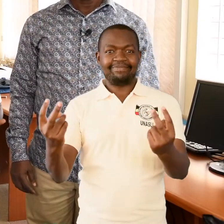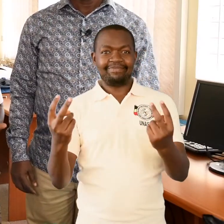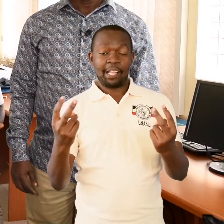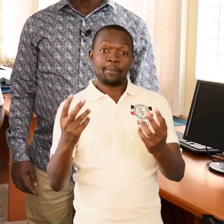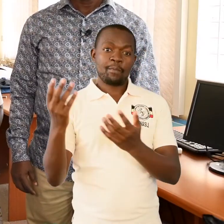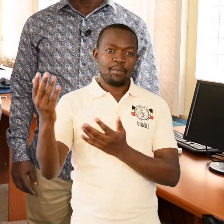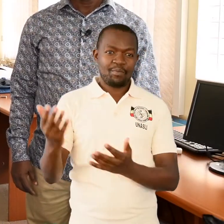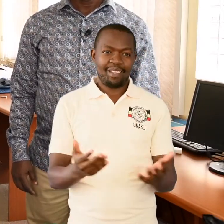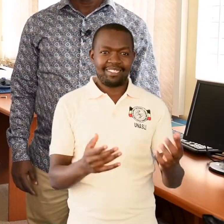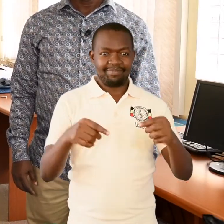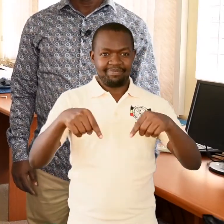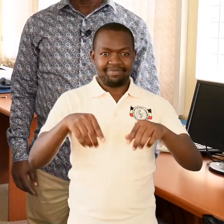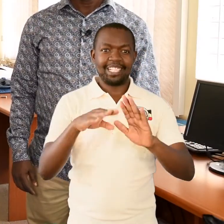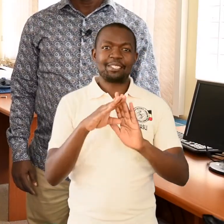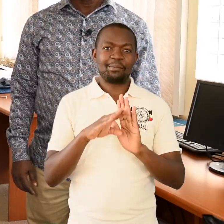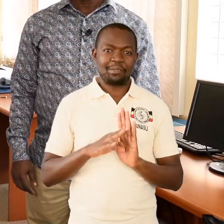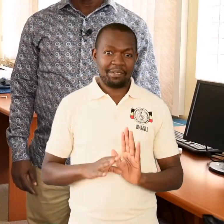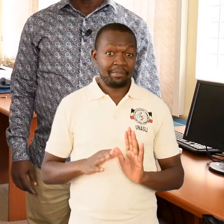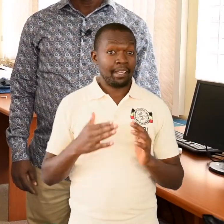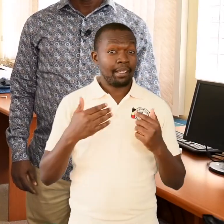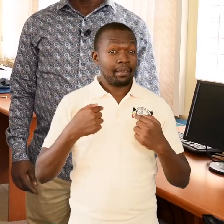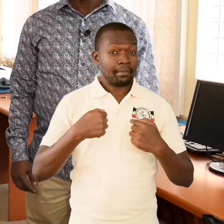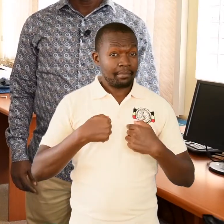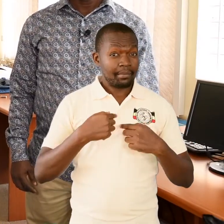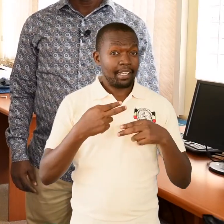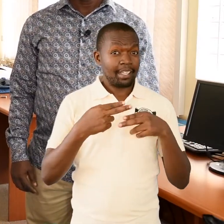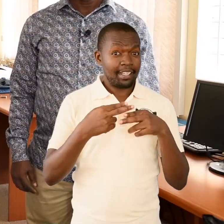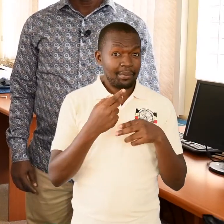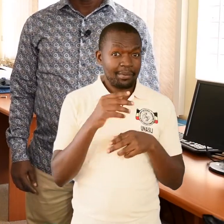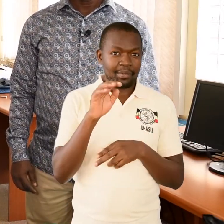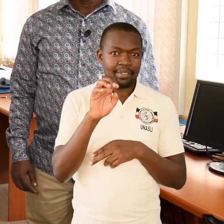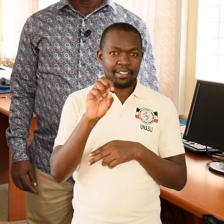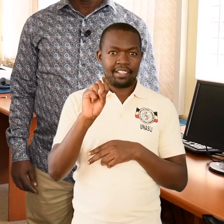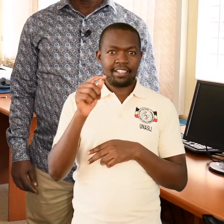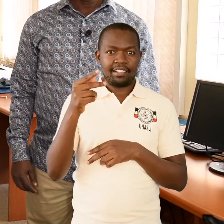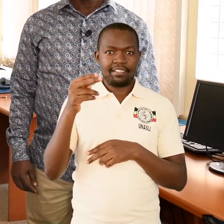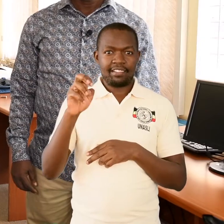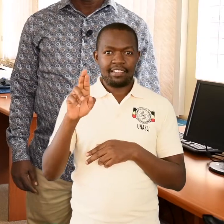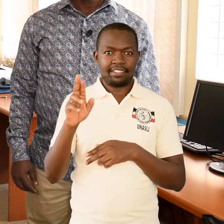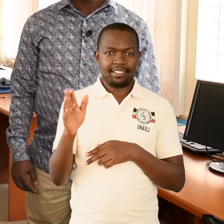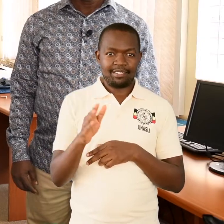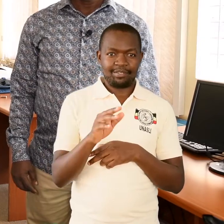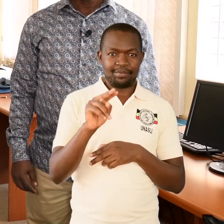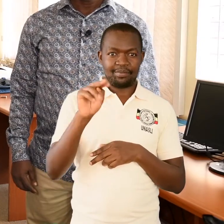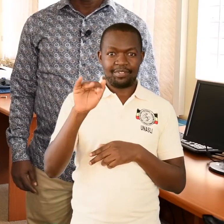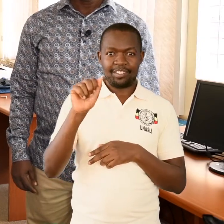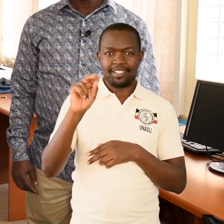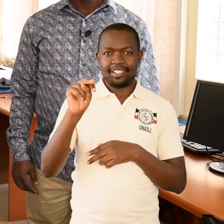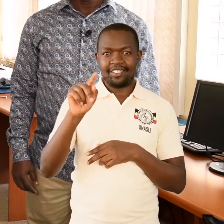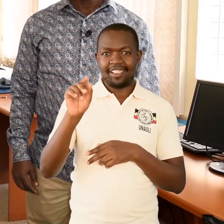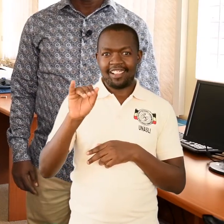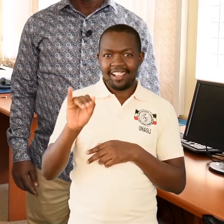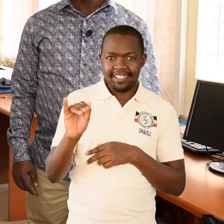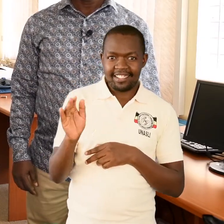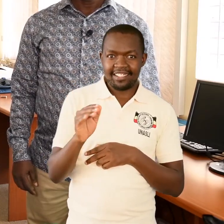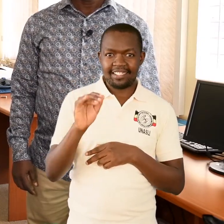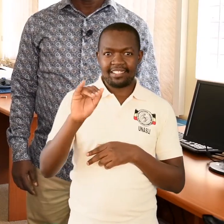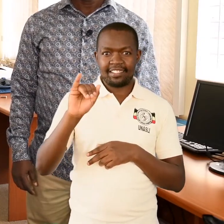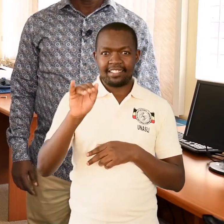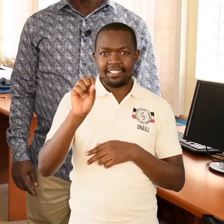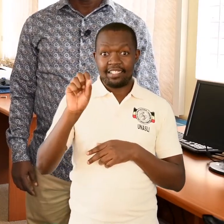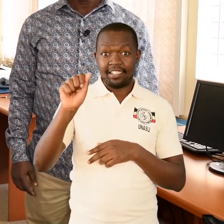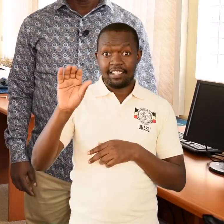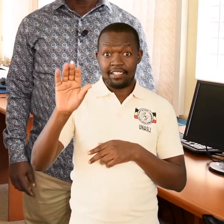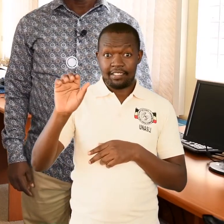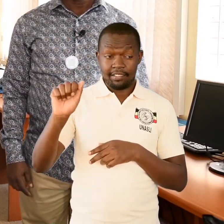welcome to this program. My names are Esther Nyazi Jessica. Together with me in the studio